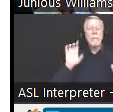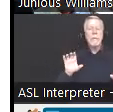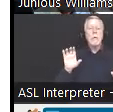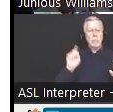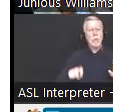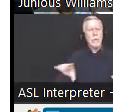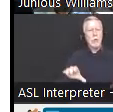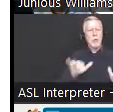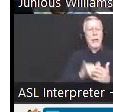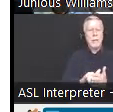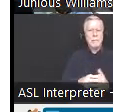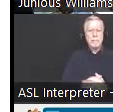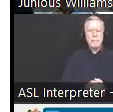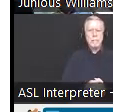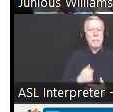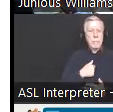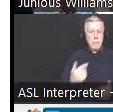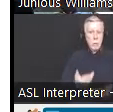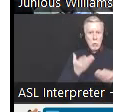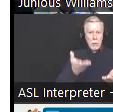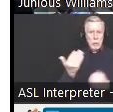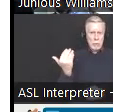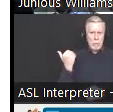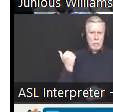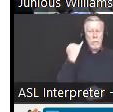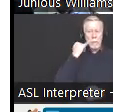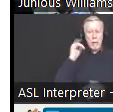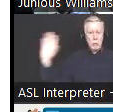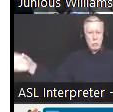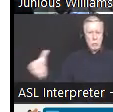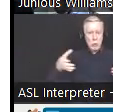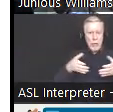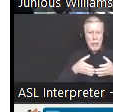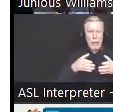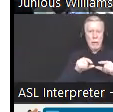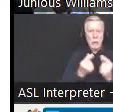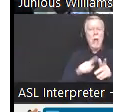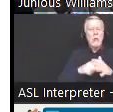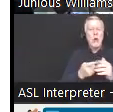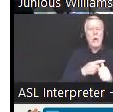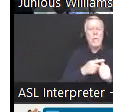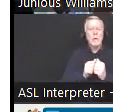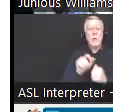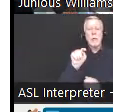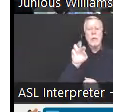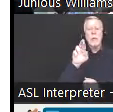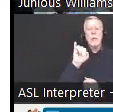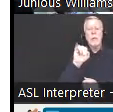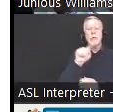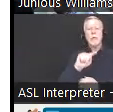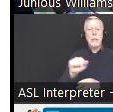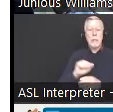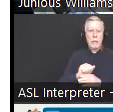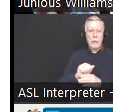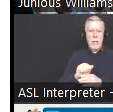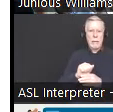I suggested before, if you pull together a group, start with the TRIZ exercise, a great exercise to surface all of